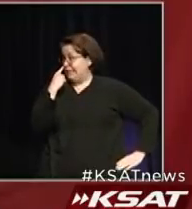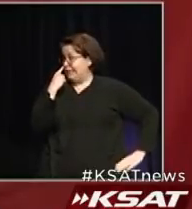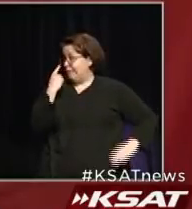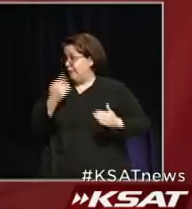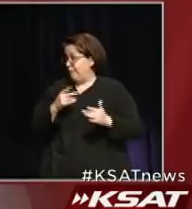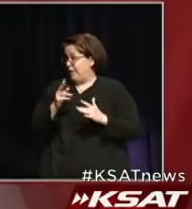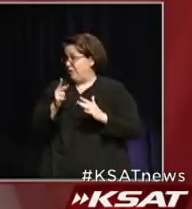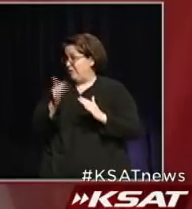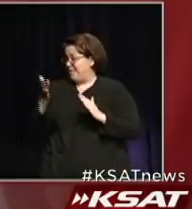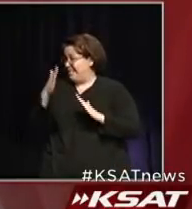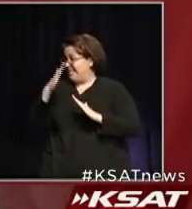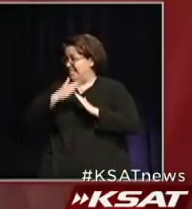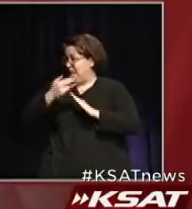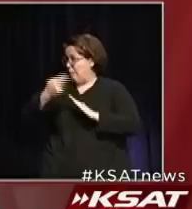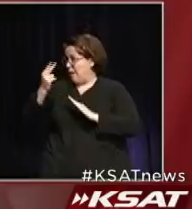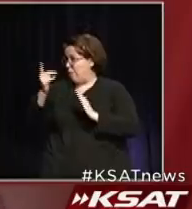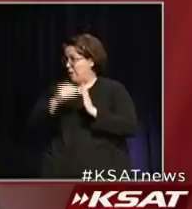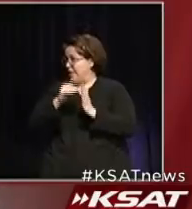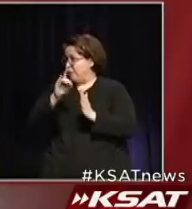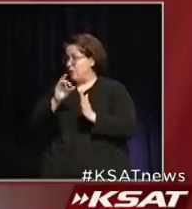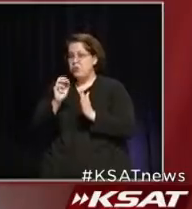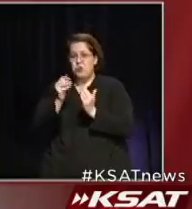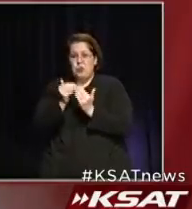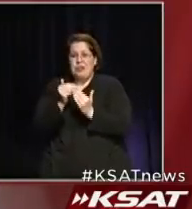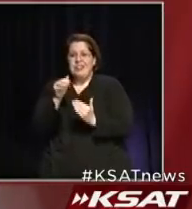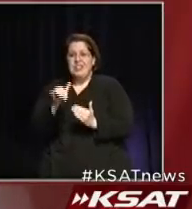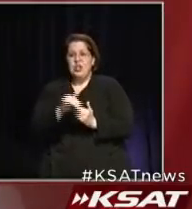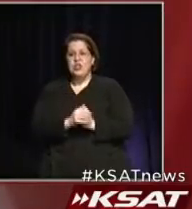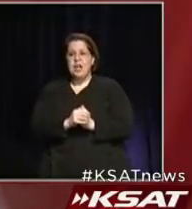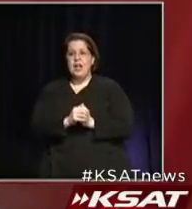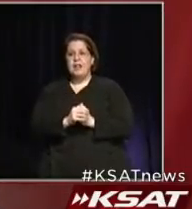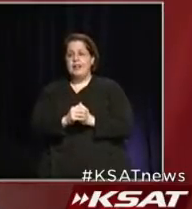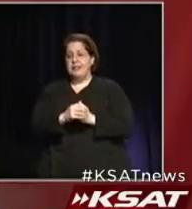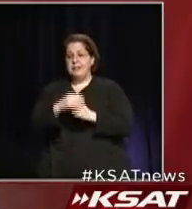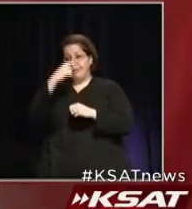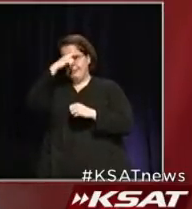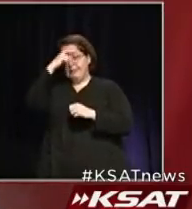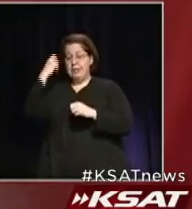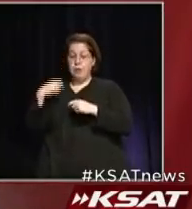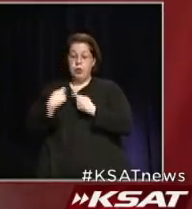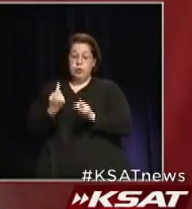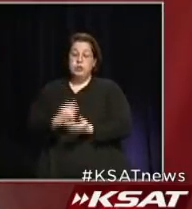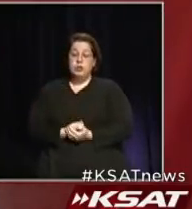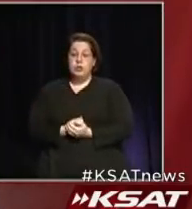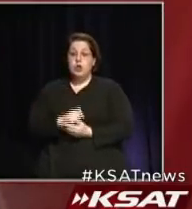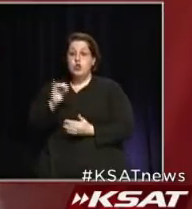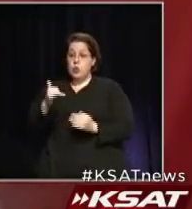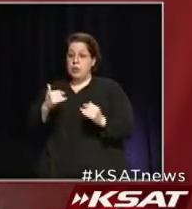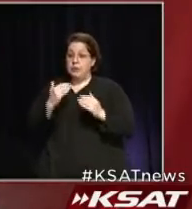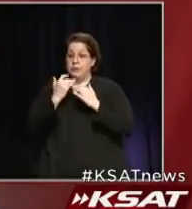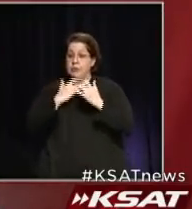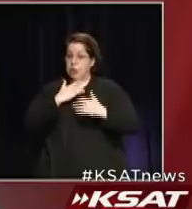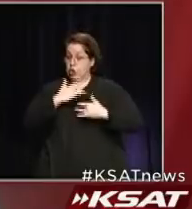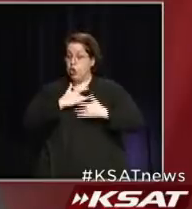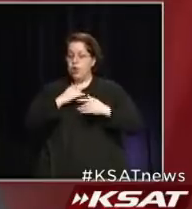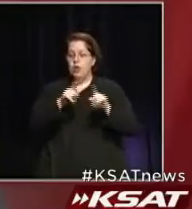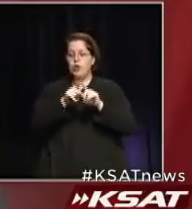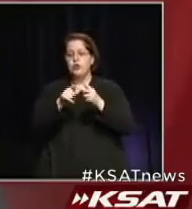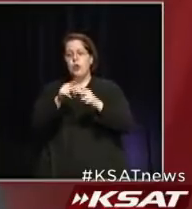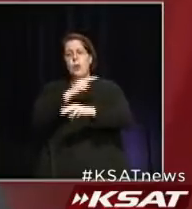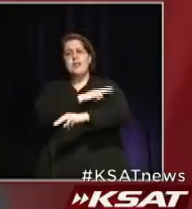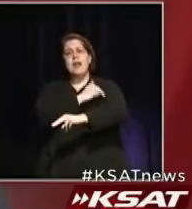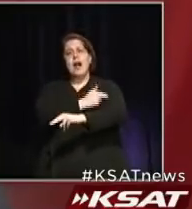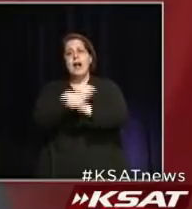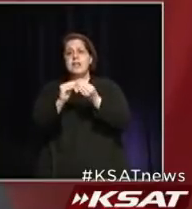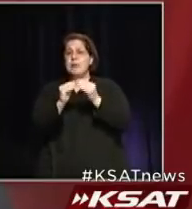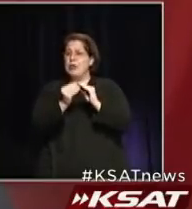at an all-time high at 1,100 or close to it, at least since the summer spike. So that's alarming. And of course, as you mentioned, the hospital numbers